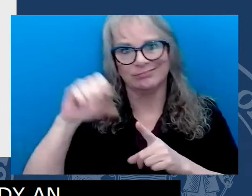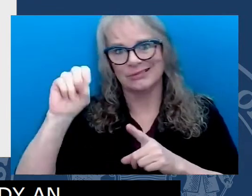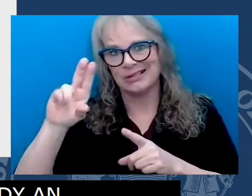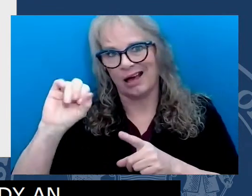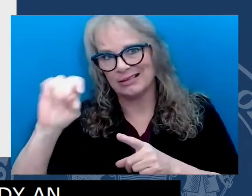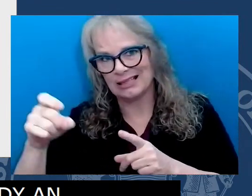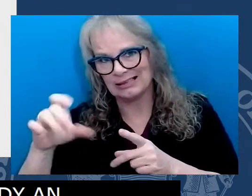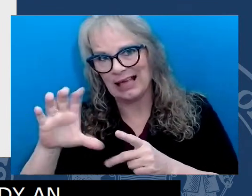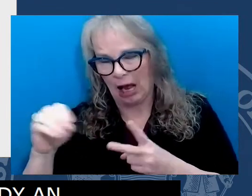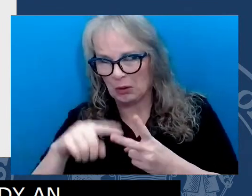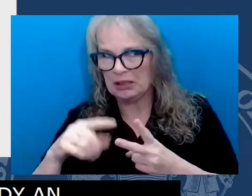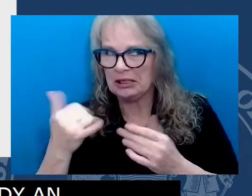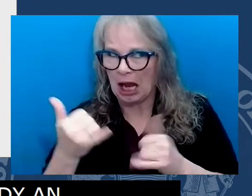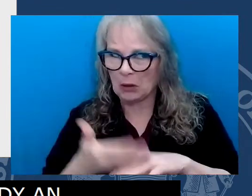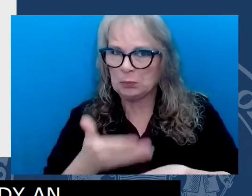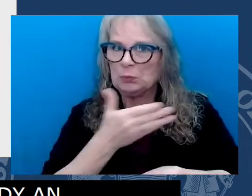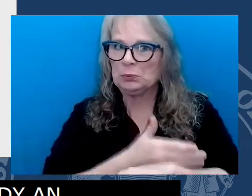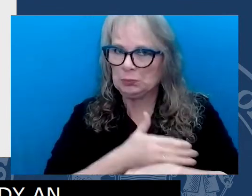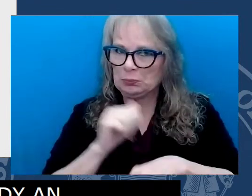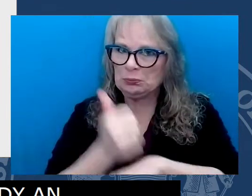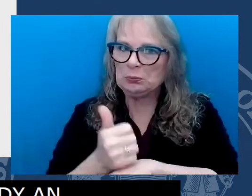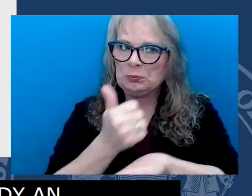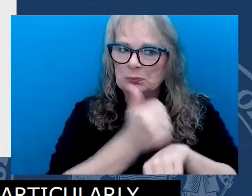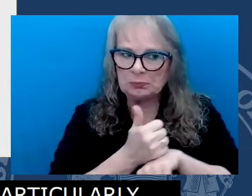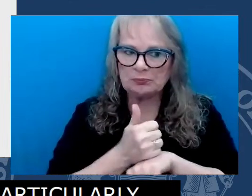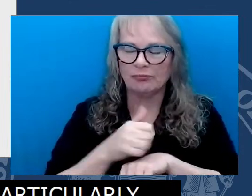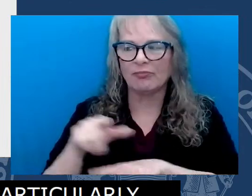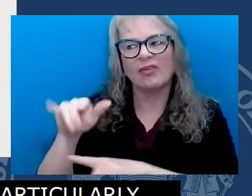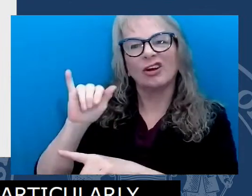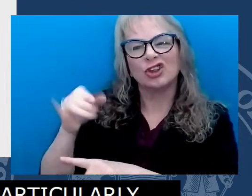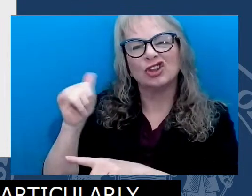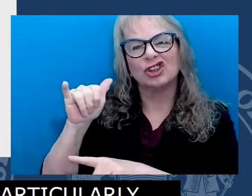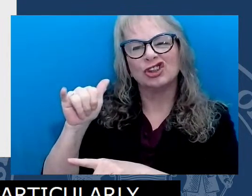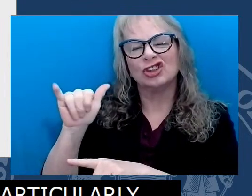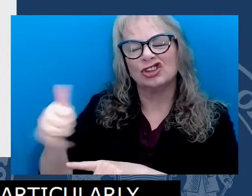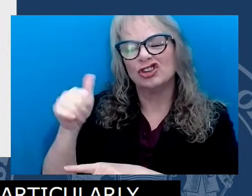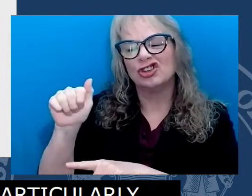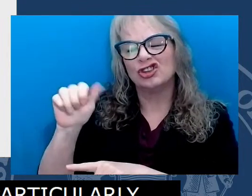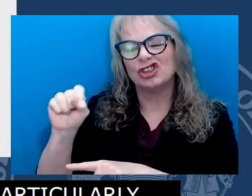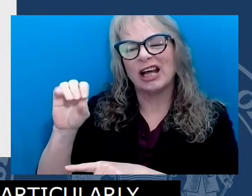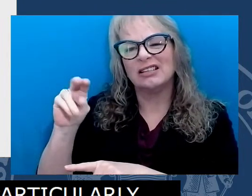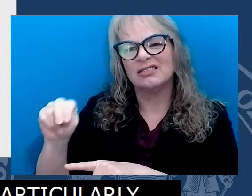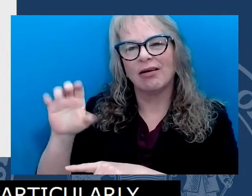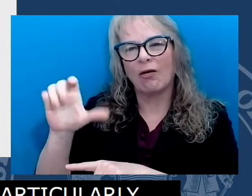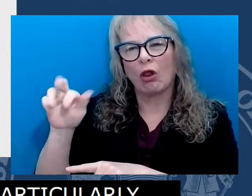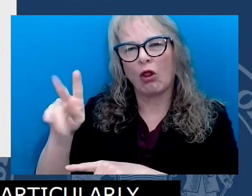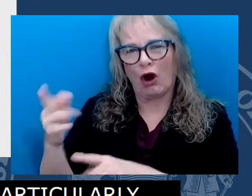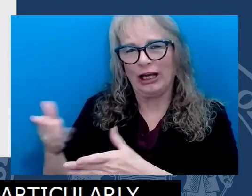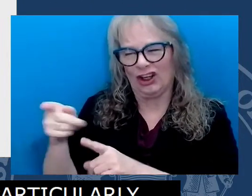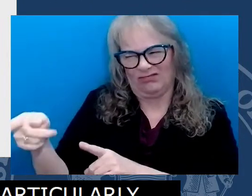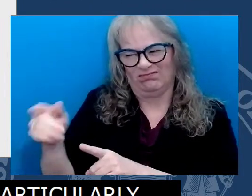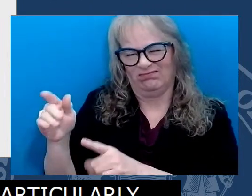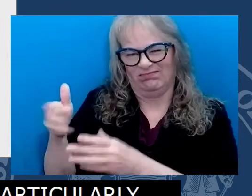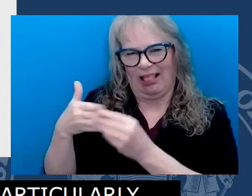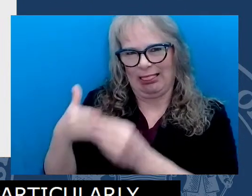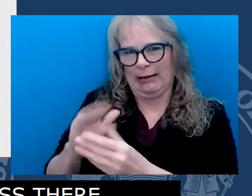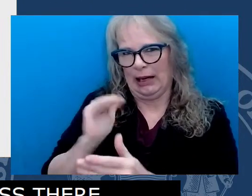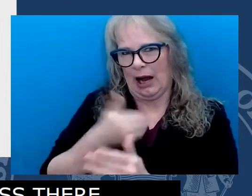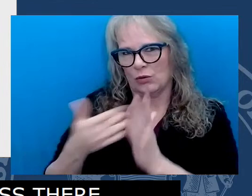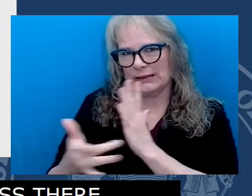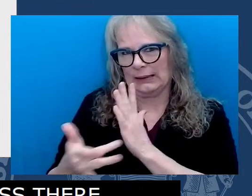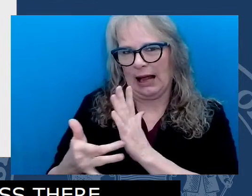some progress there. Jason Clark is here, who leads our technology